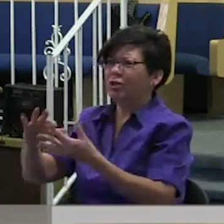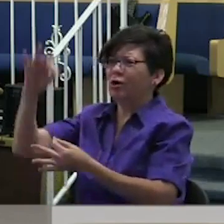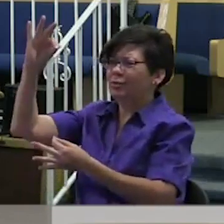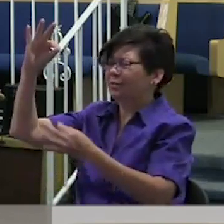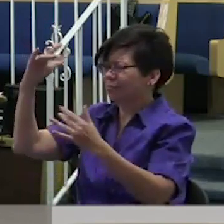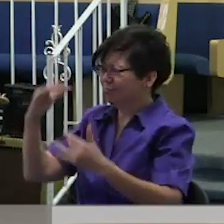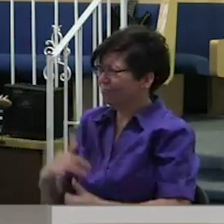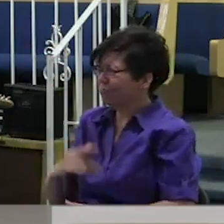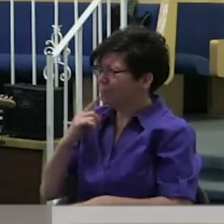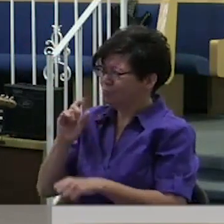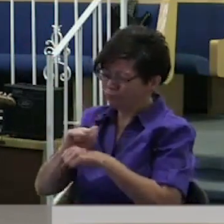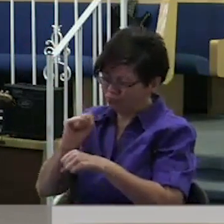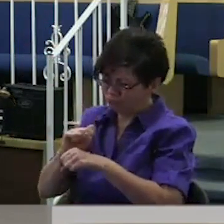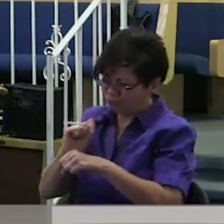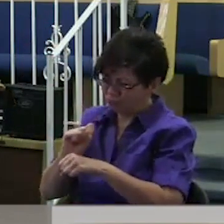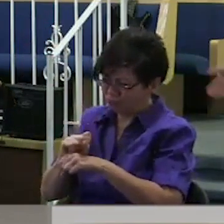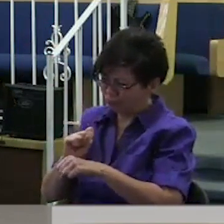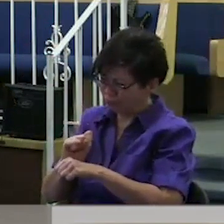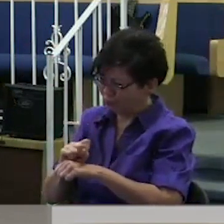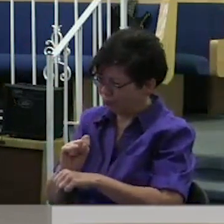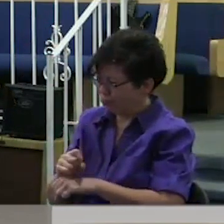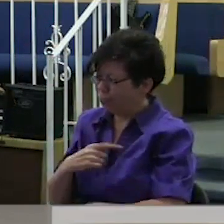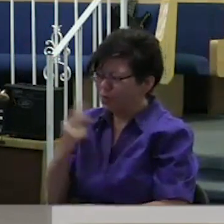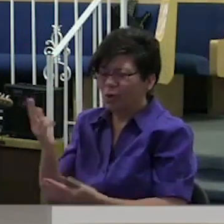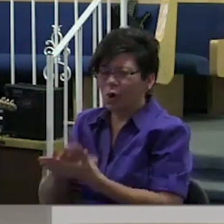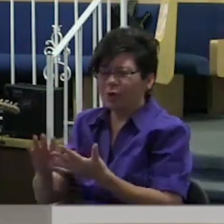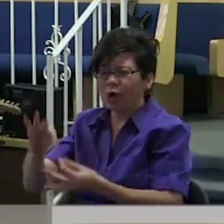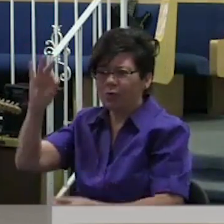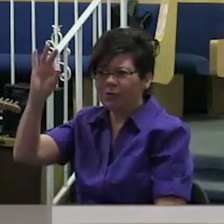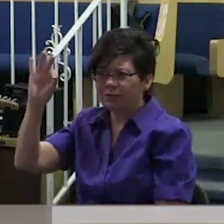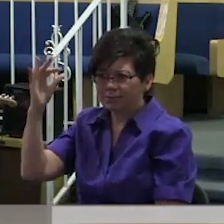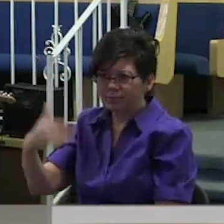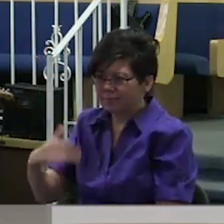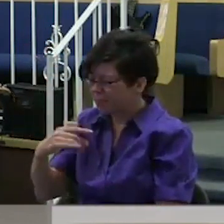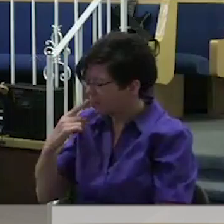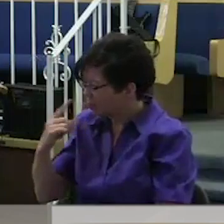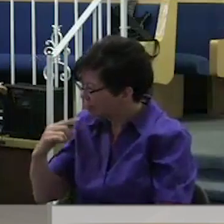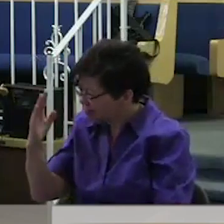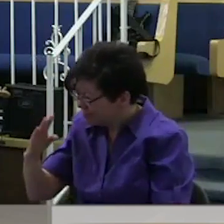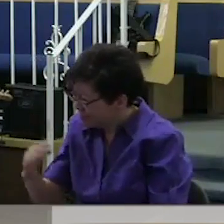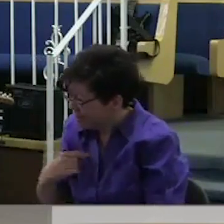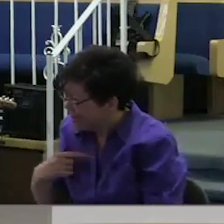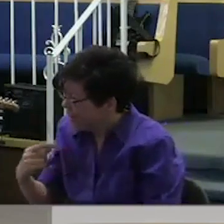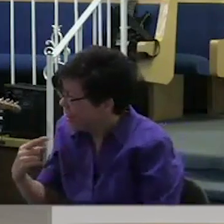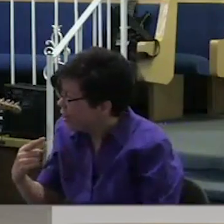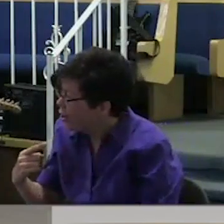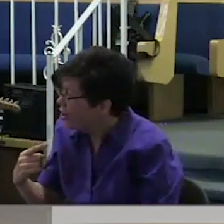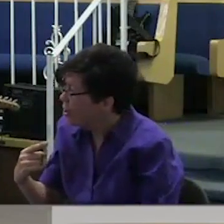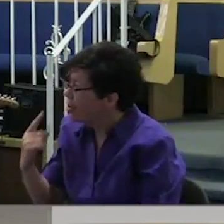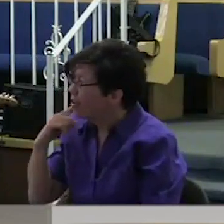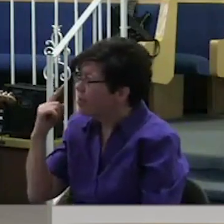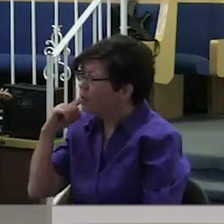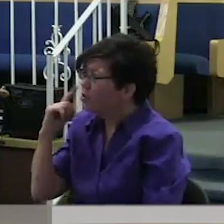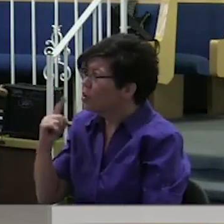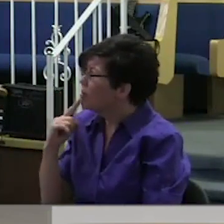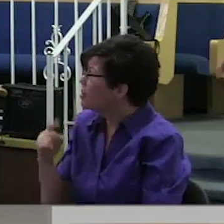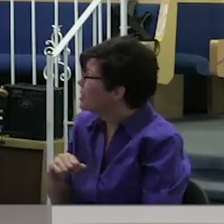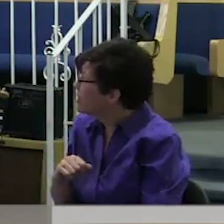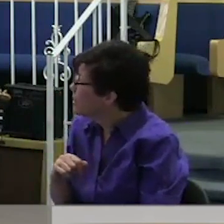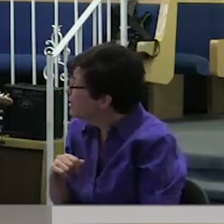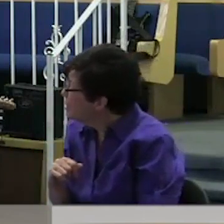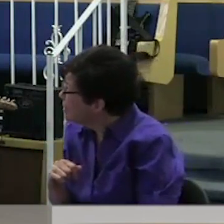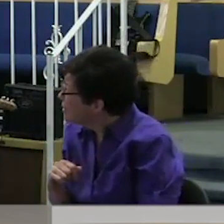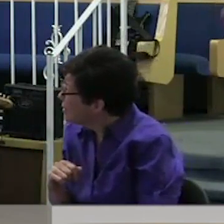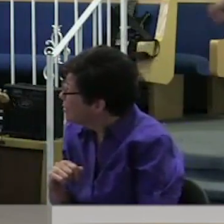know my wife was there because she got the Holy Ghost. I know my mama was there because she got the Holy Ghost.